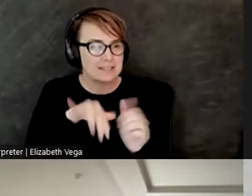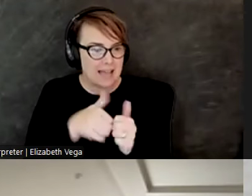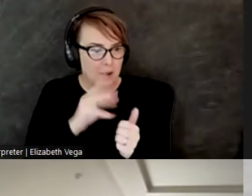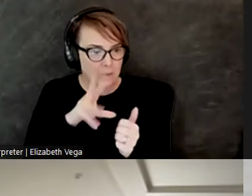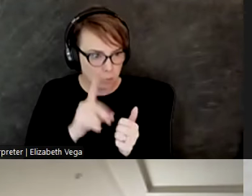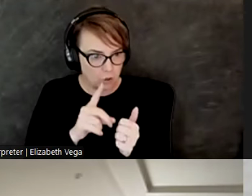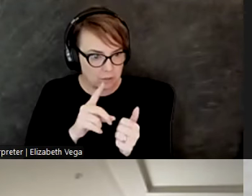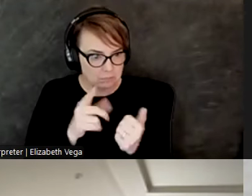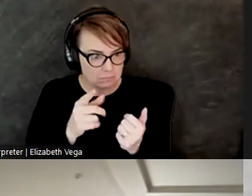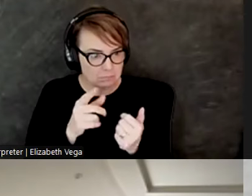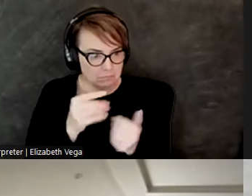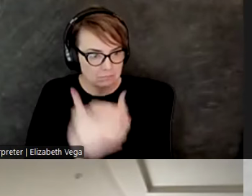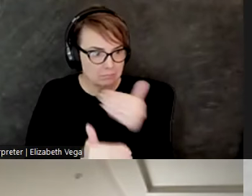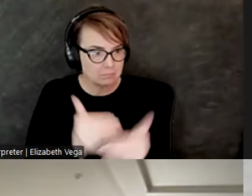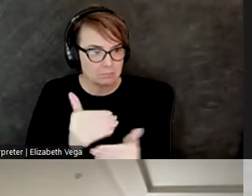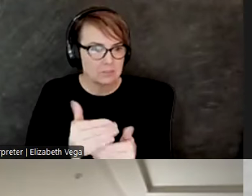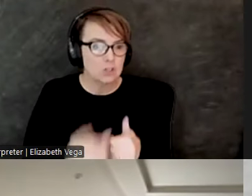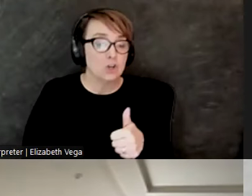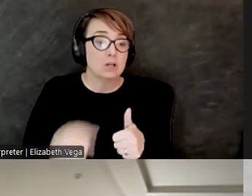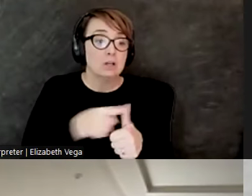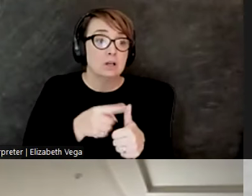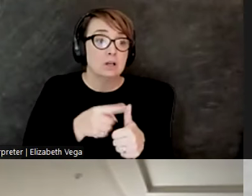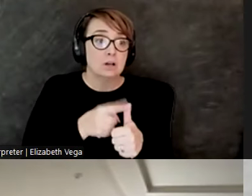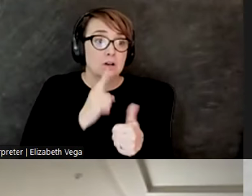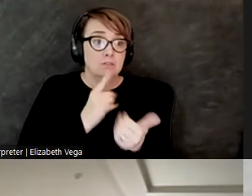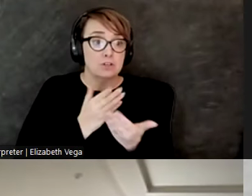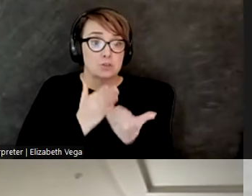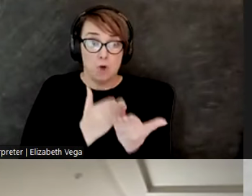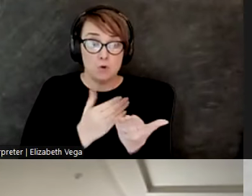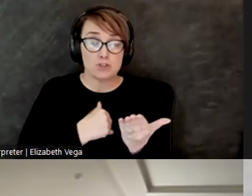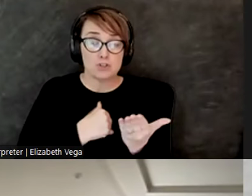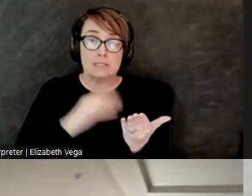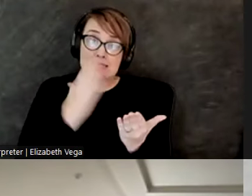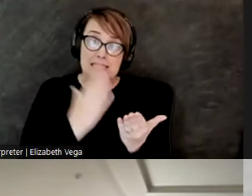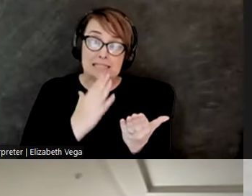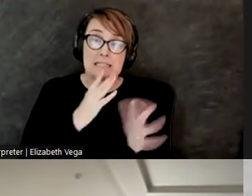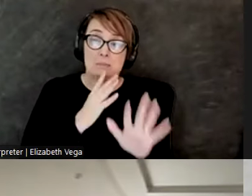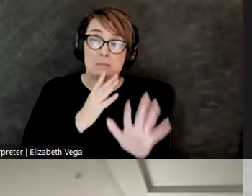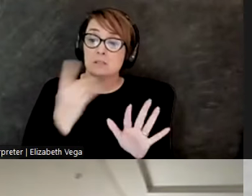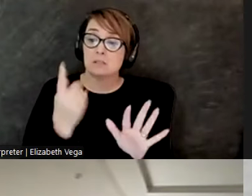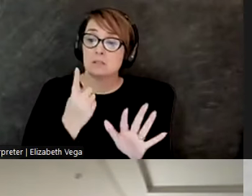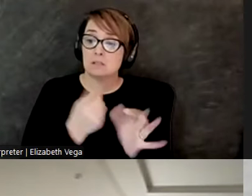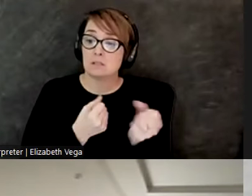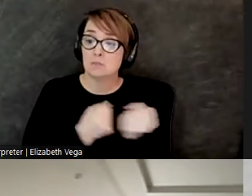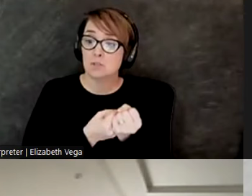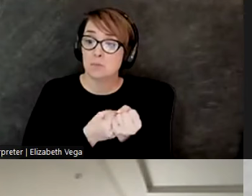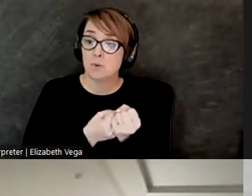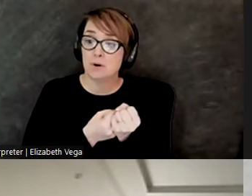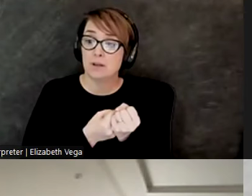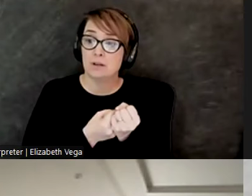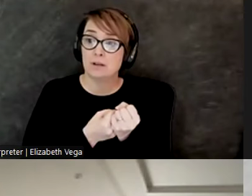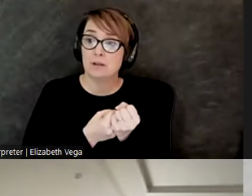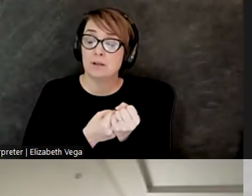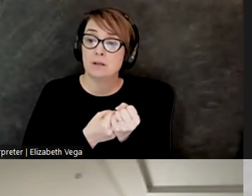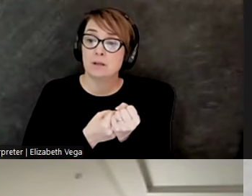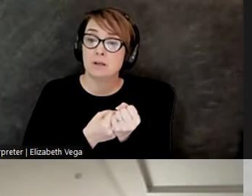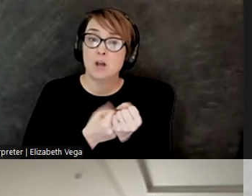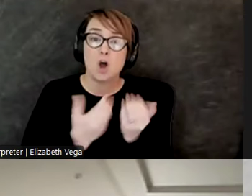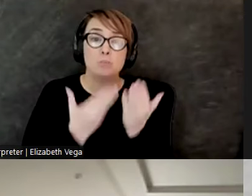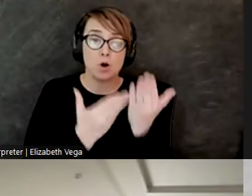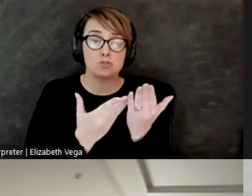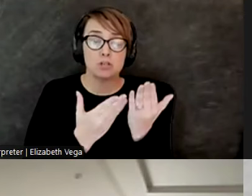The first motion that it sounds like maybe there was beginning to be some support behind would be a motion that would go something